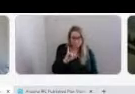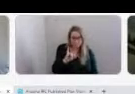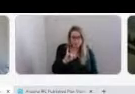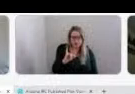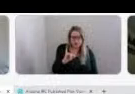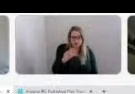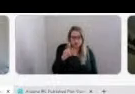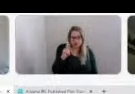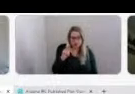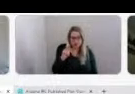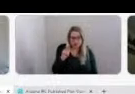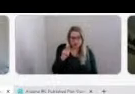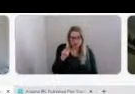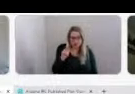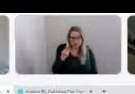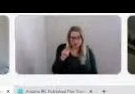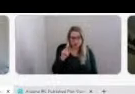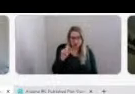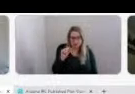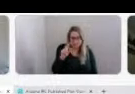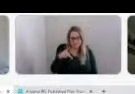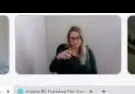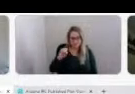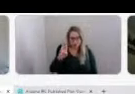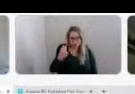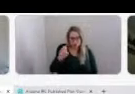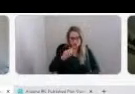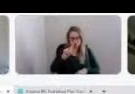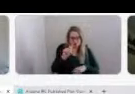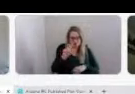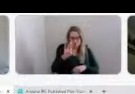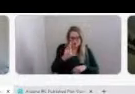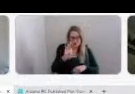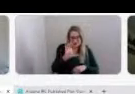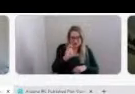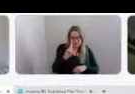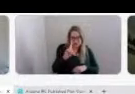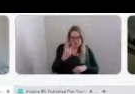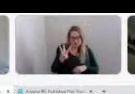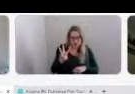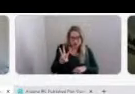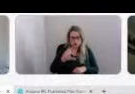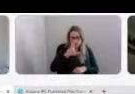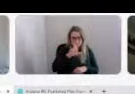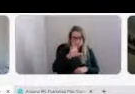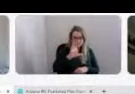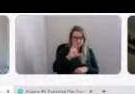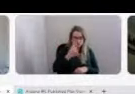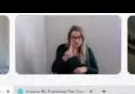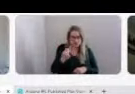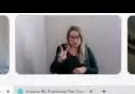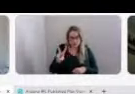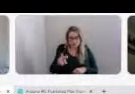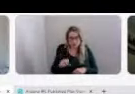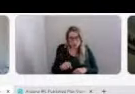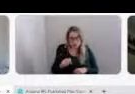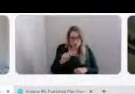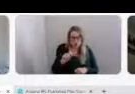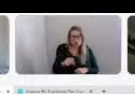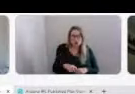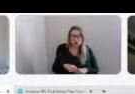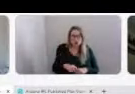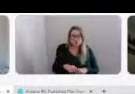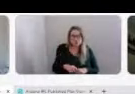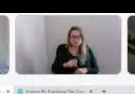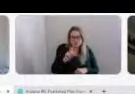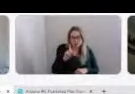pyou tribe in cd 6 and cd2 so we immediately had a